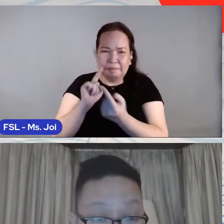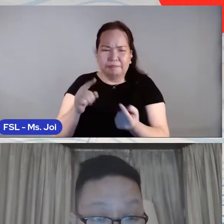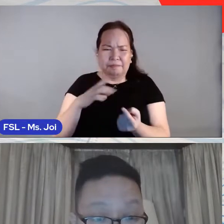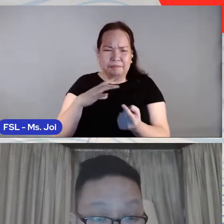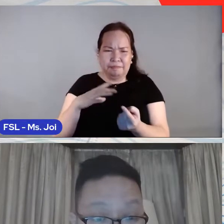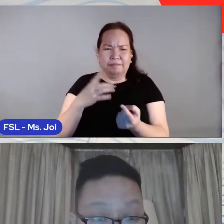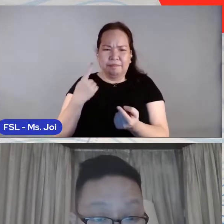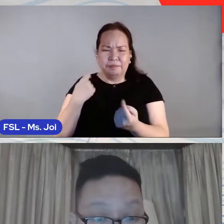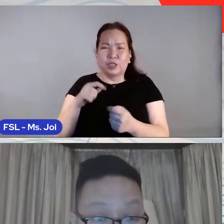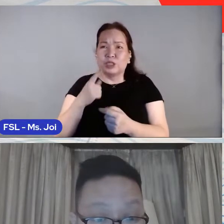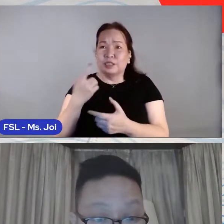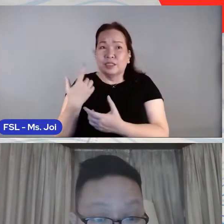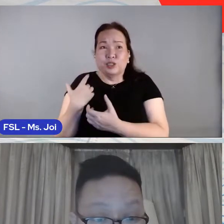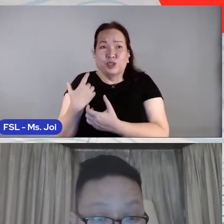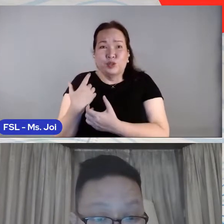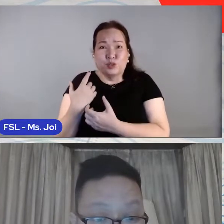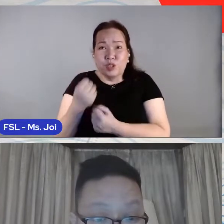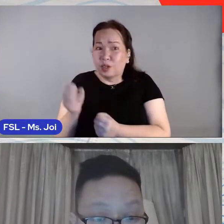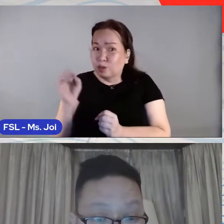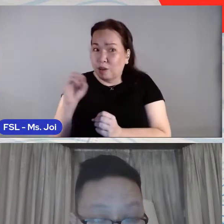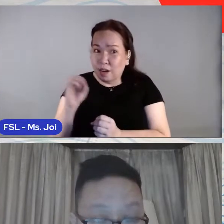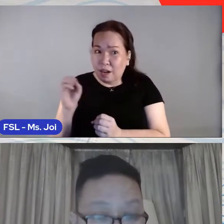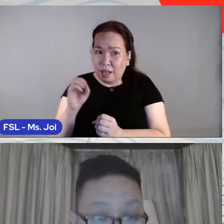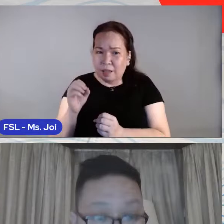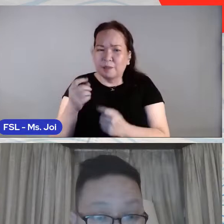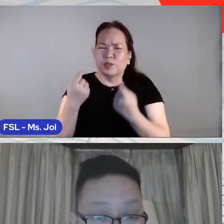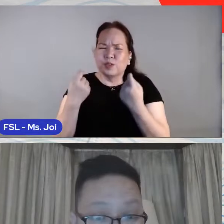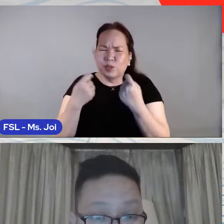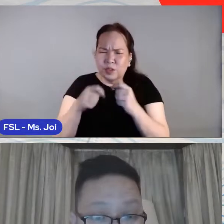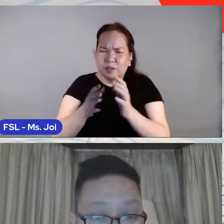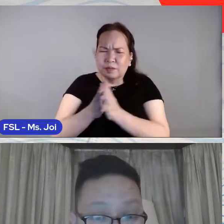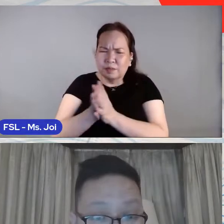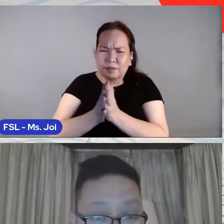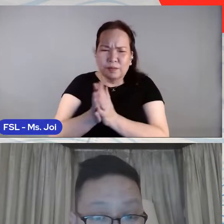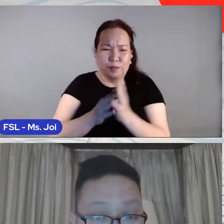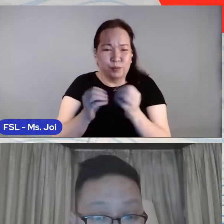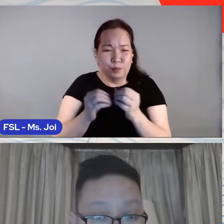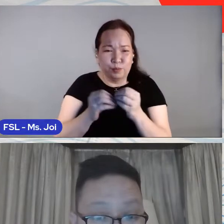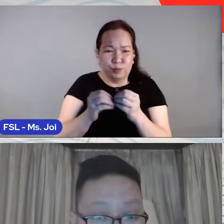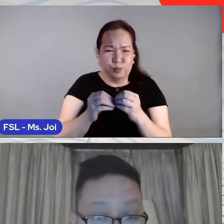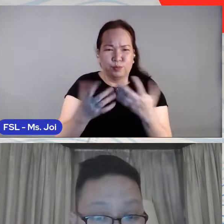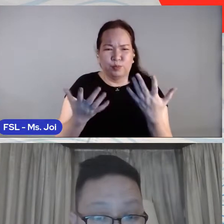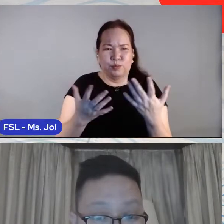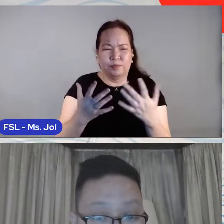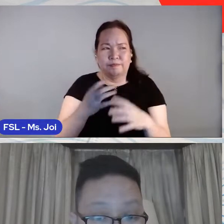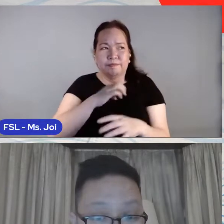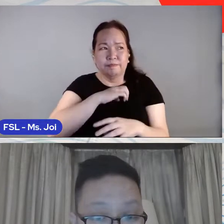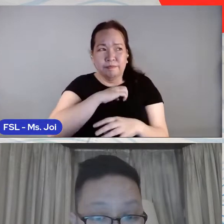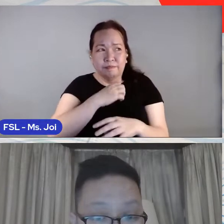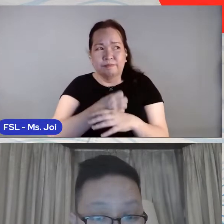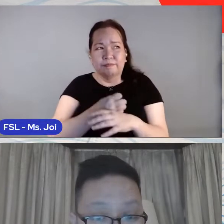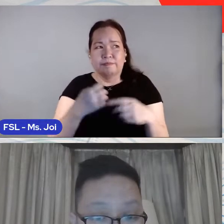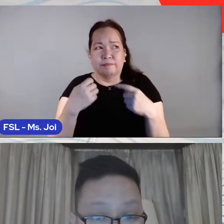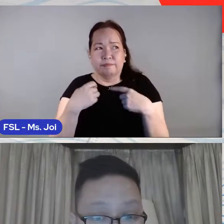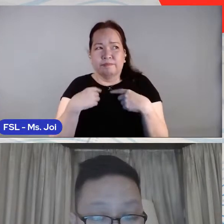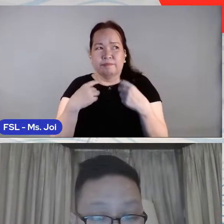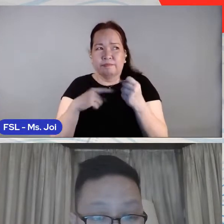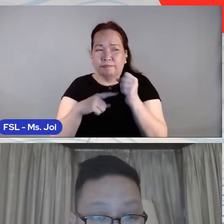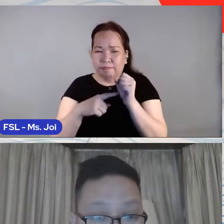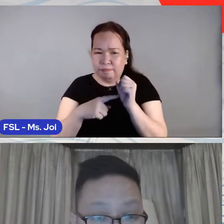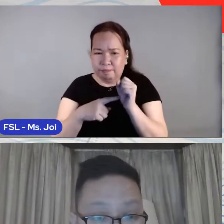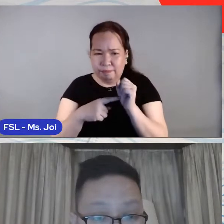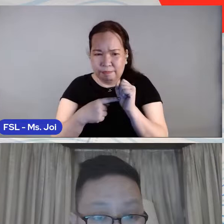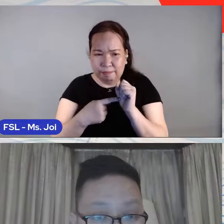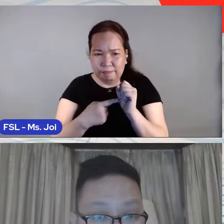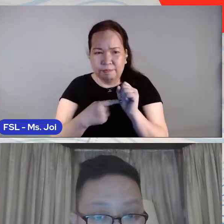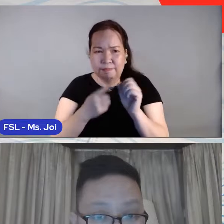distrust be a trigger for your desire to actually, and the energy to start intensive